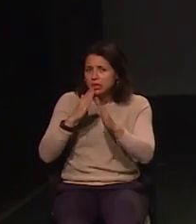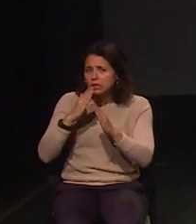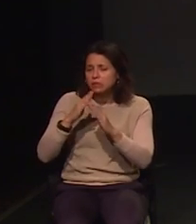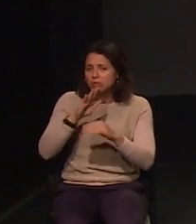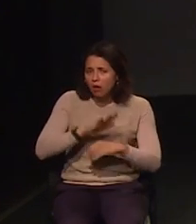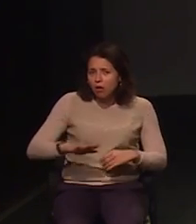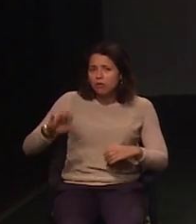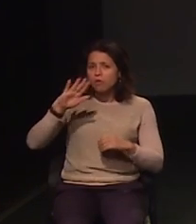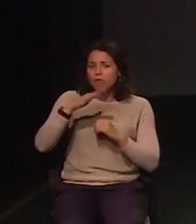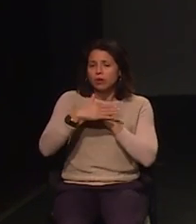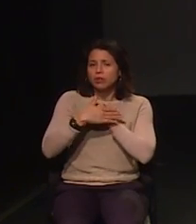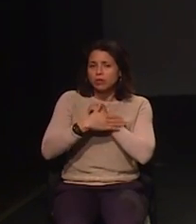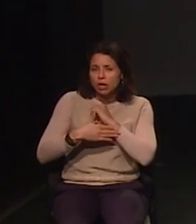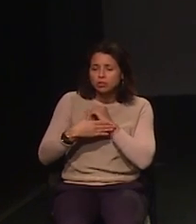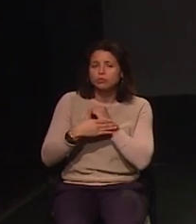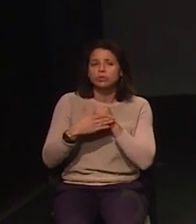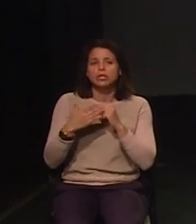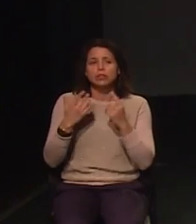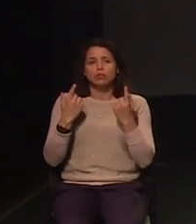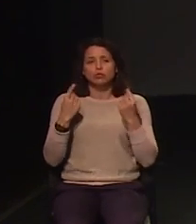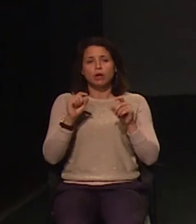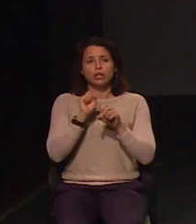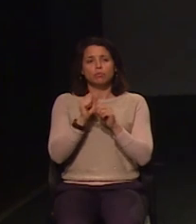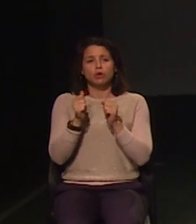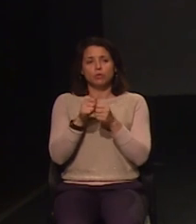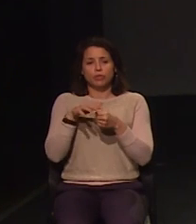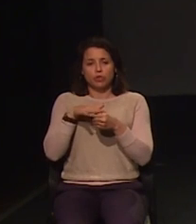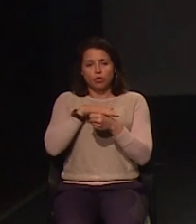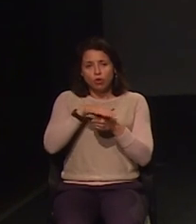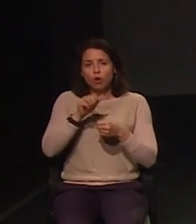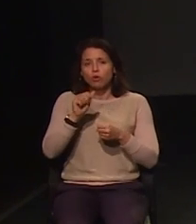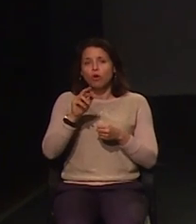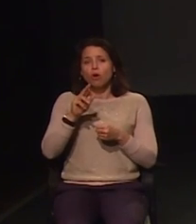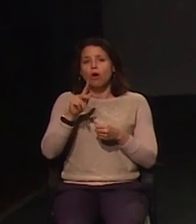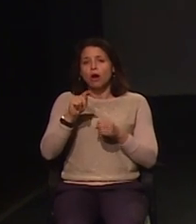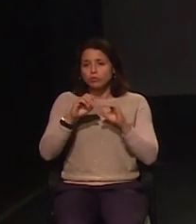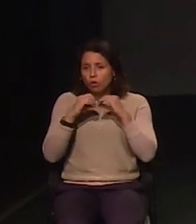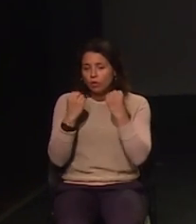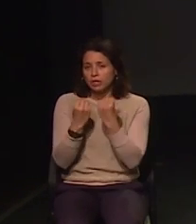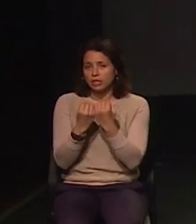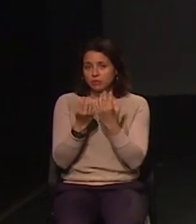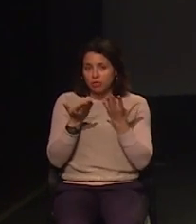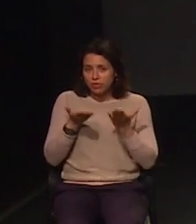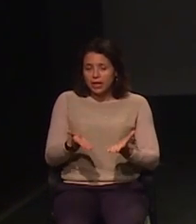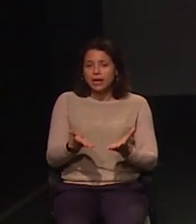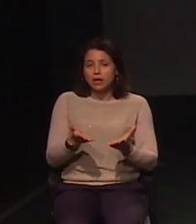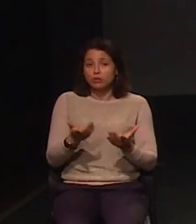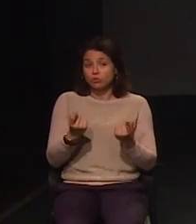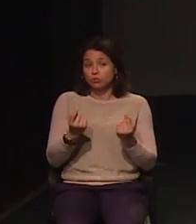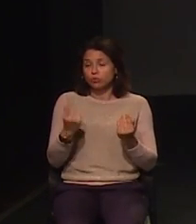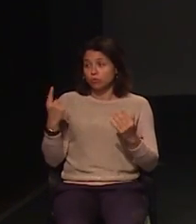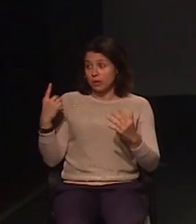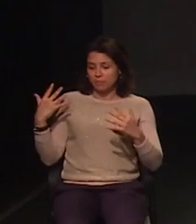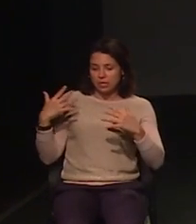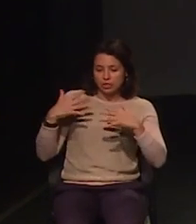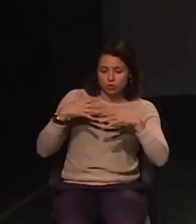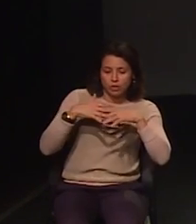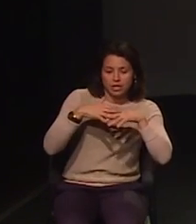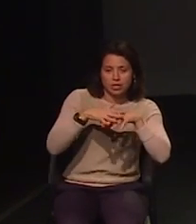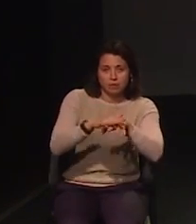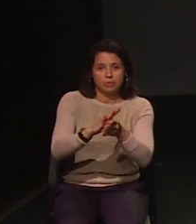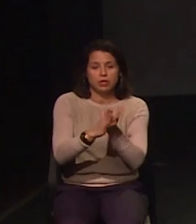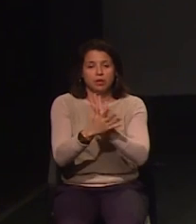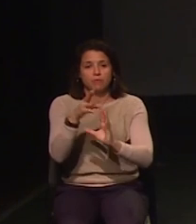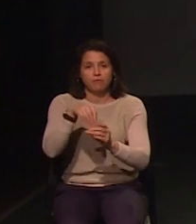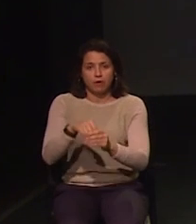local arts groups on the ground to integrate millennials to become junior board members. I think